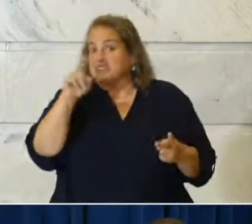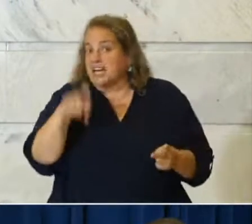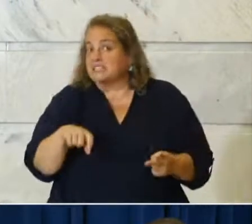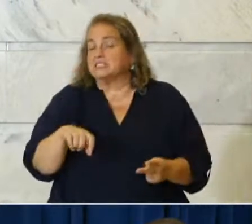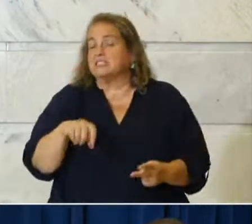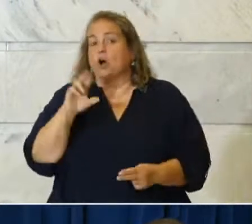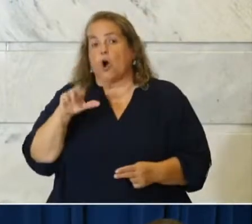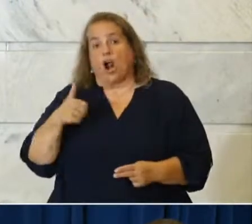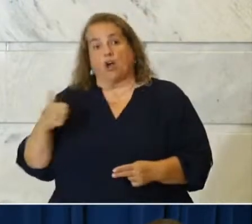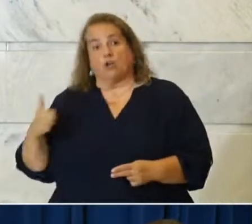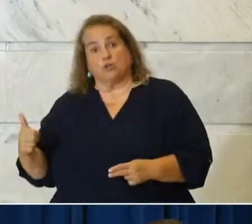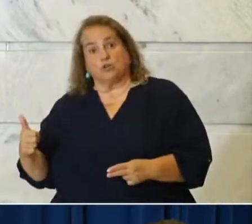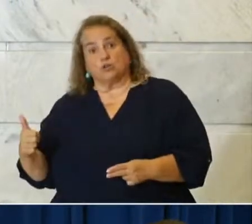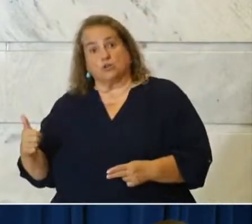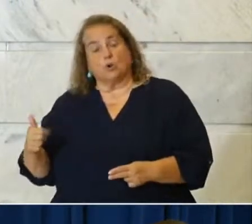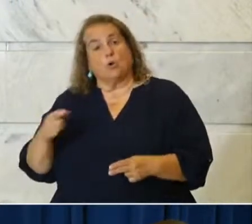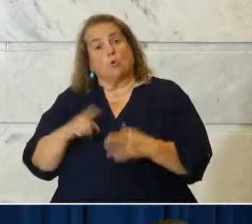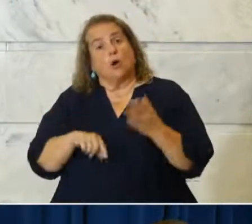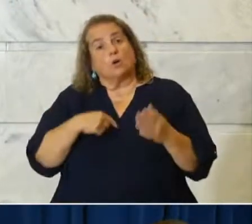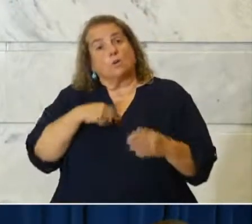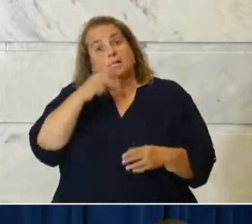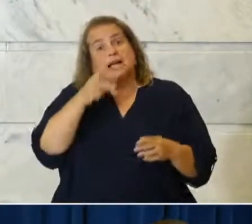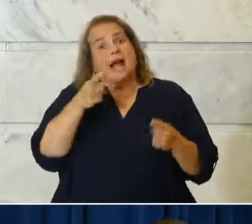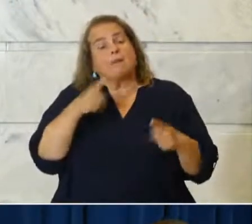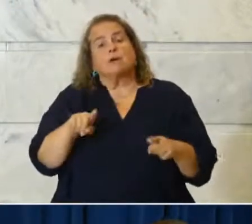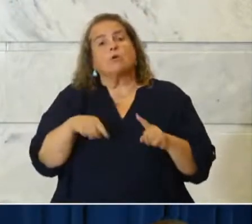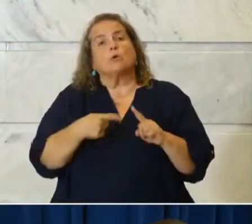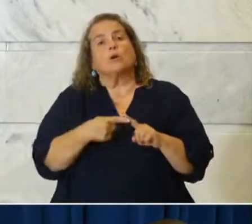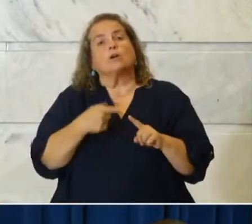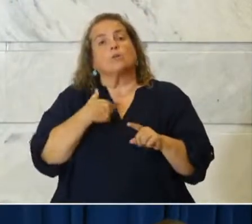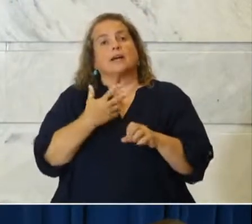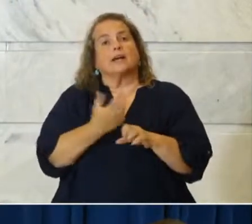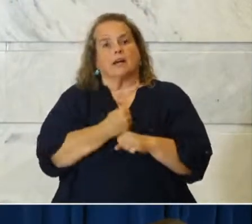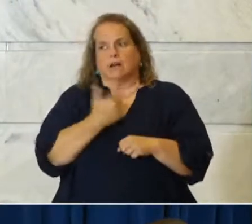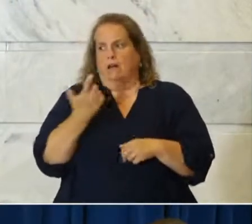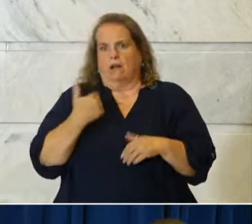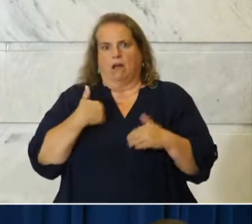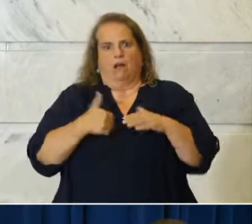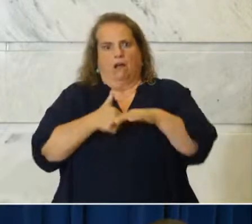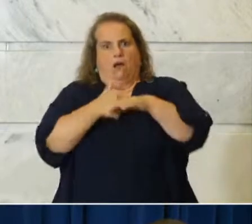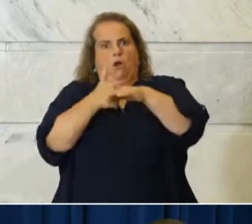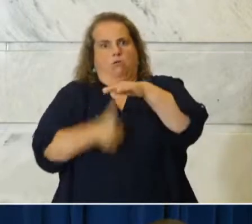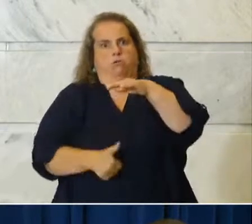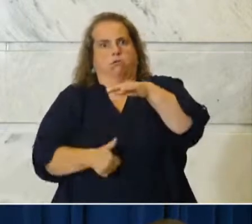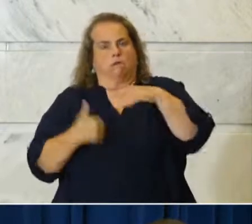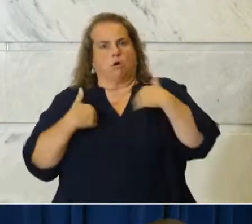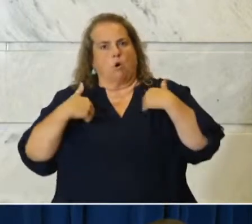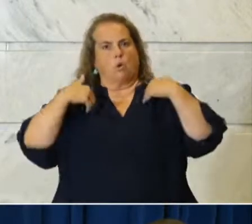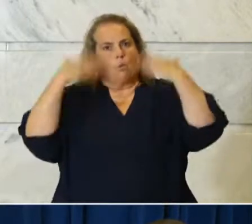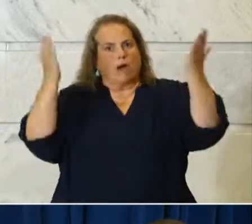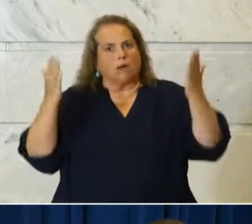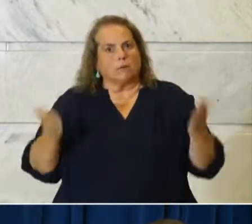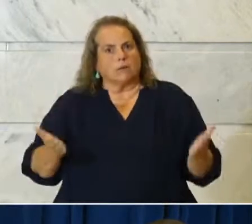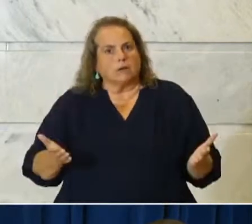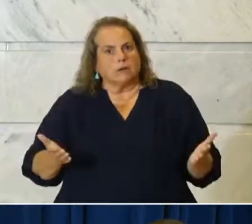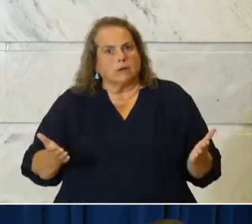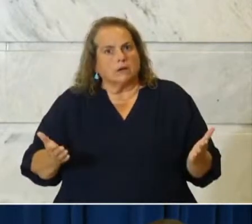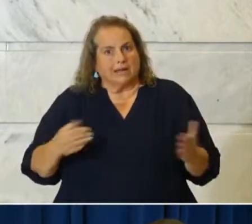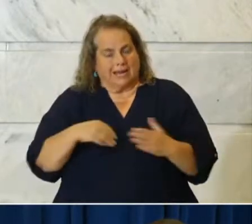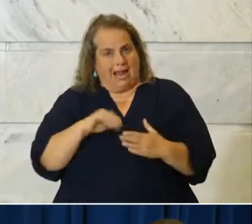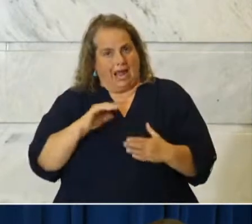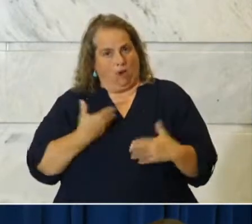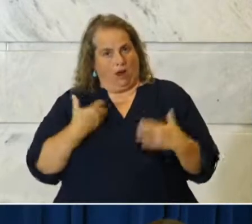or others, what we see what happens when we get overwhelmed. Keep going. When we get overwhelmed in our